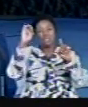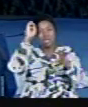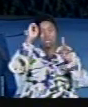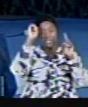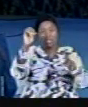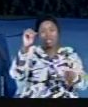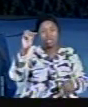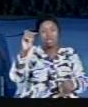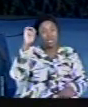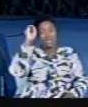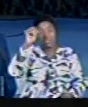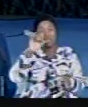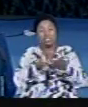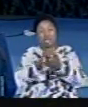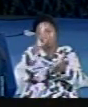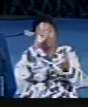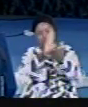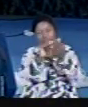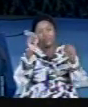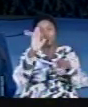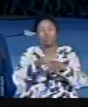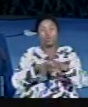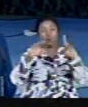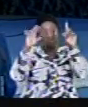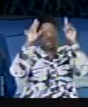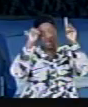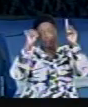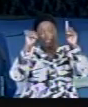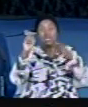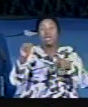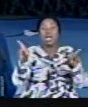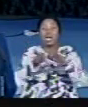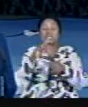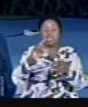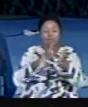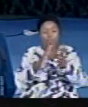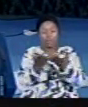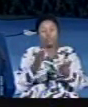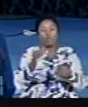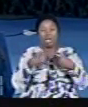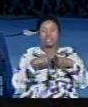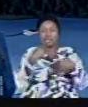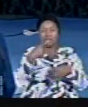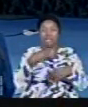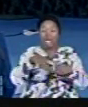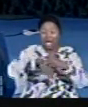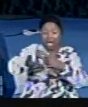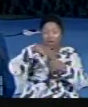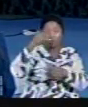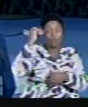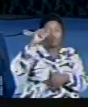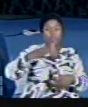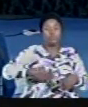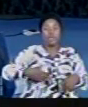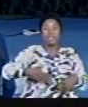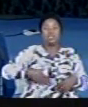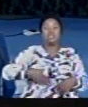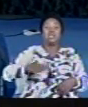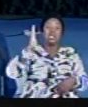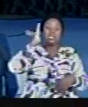believeth on me, as the scripture has said, out of his belly shall flow,